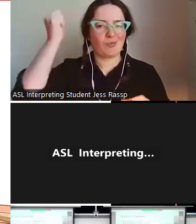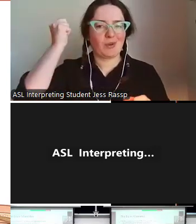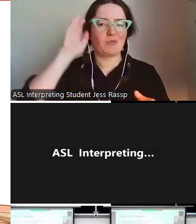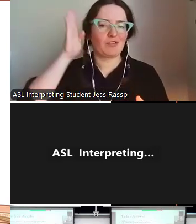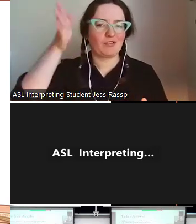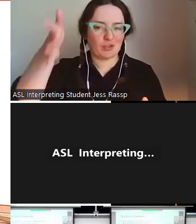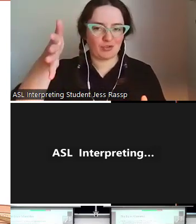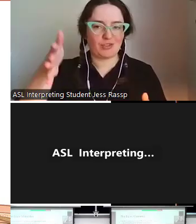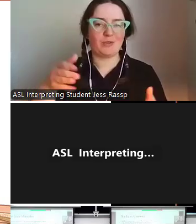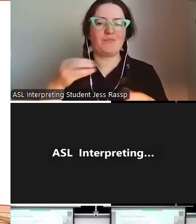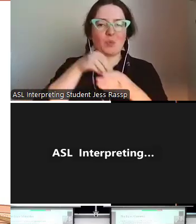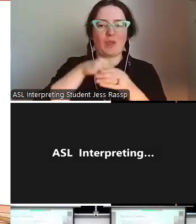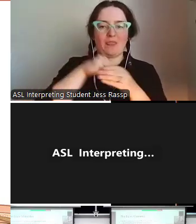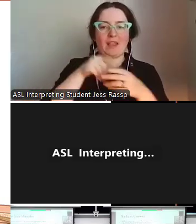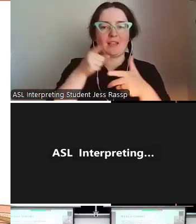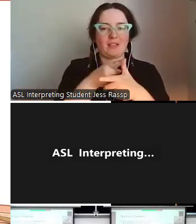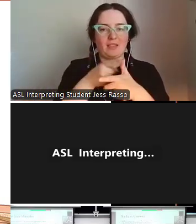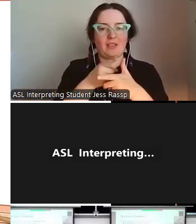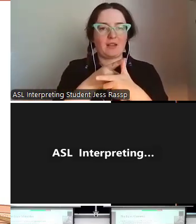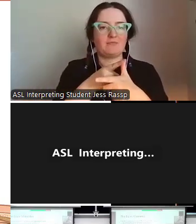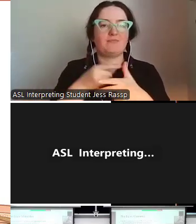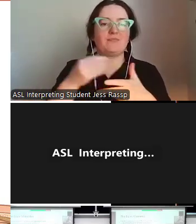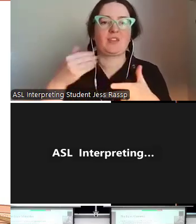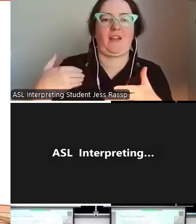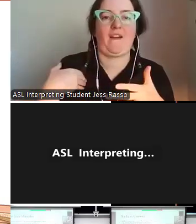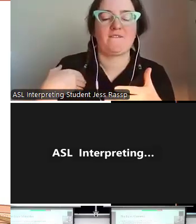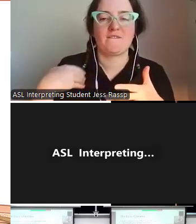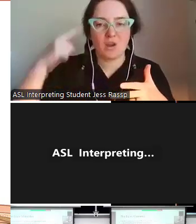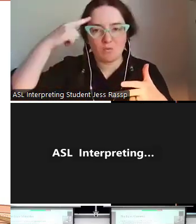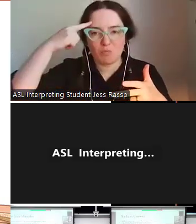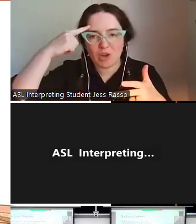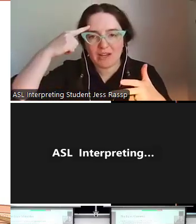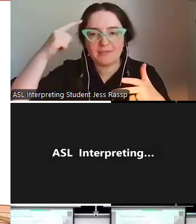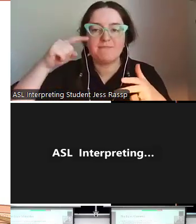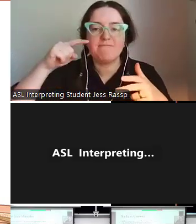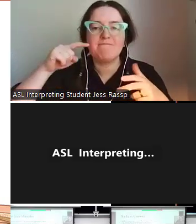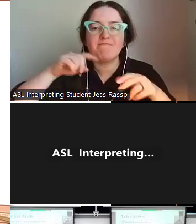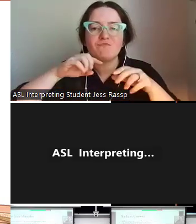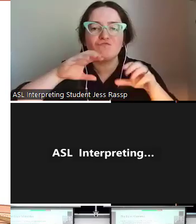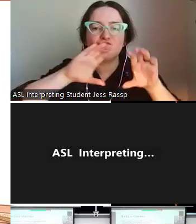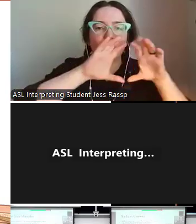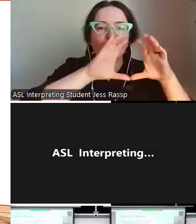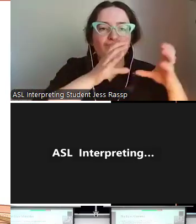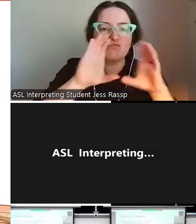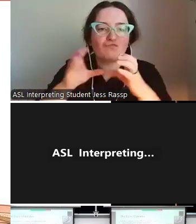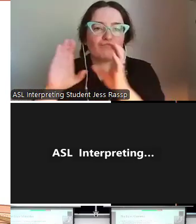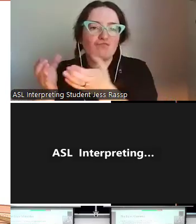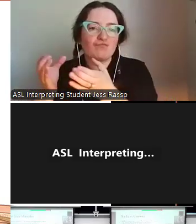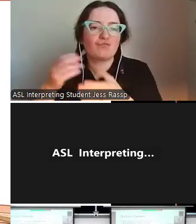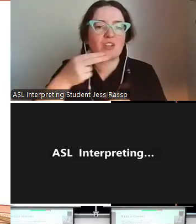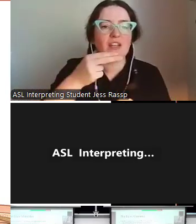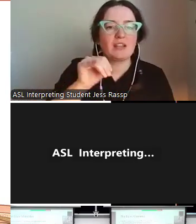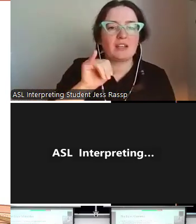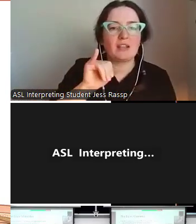explicit memory, we have the hippocampus, the neocortex, and the amygdala are the three places within the